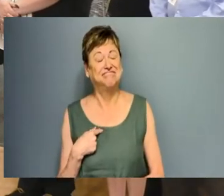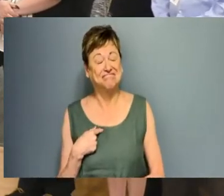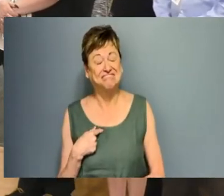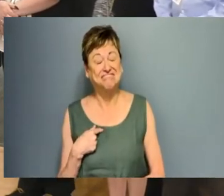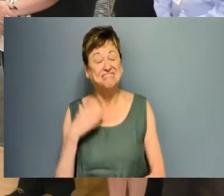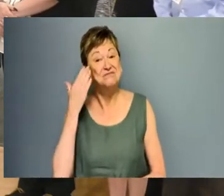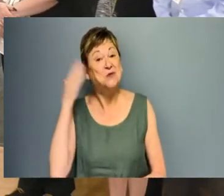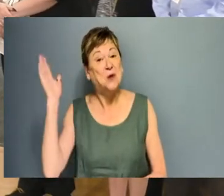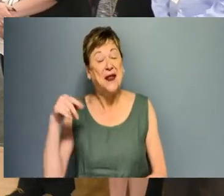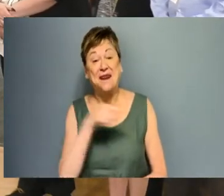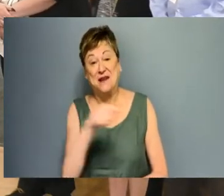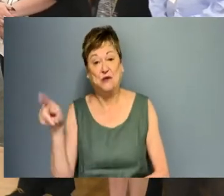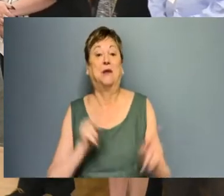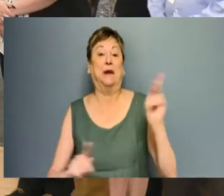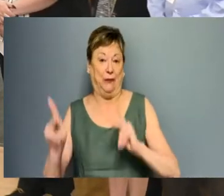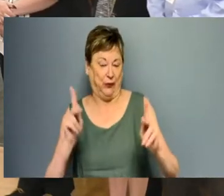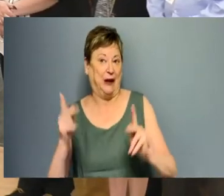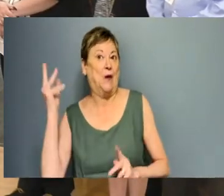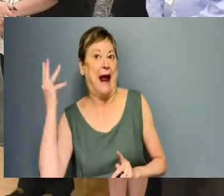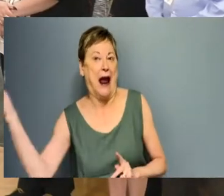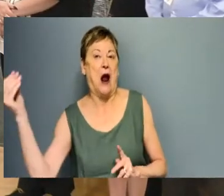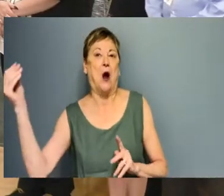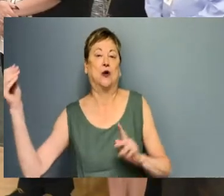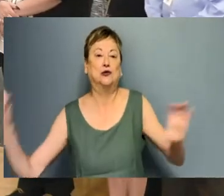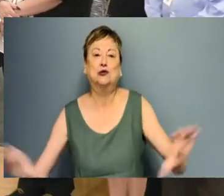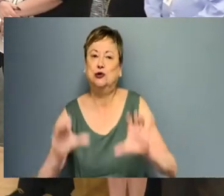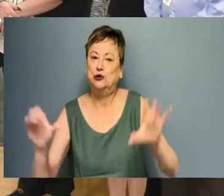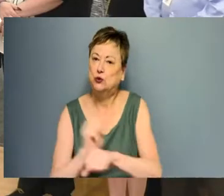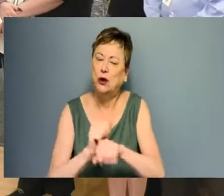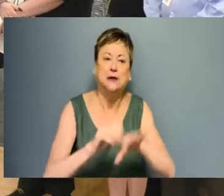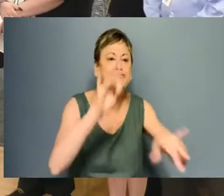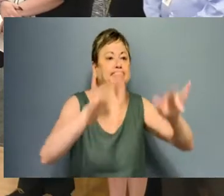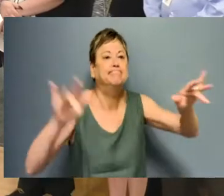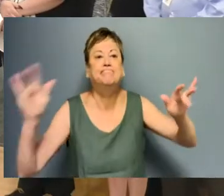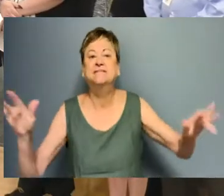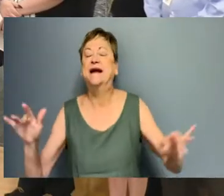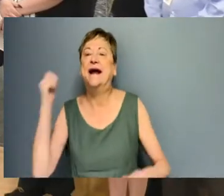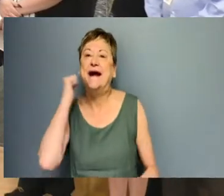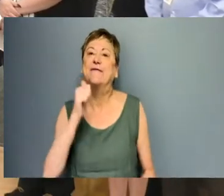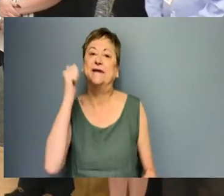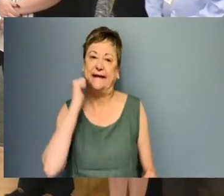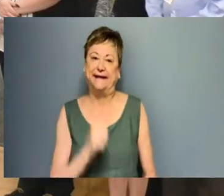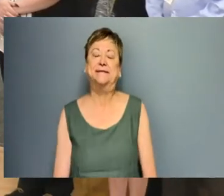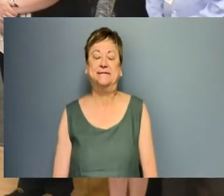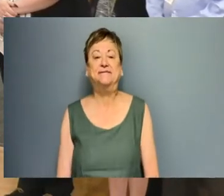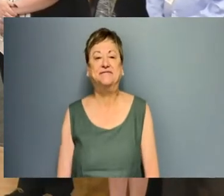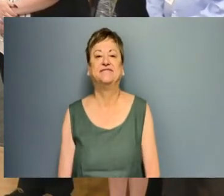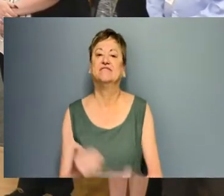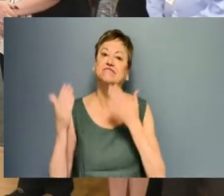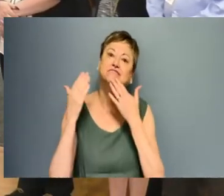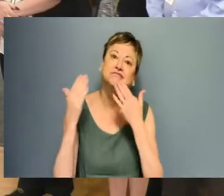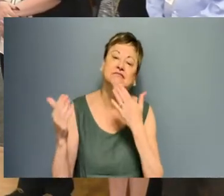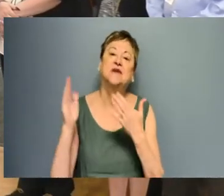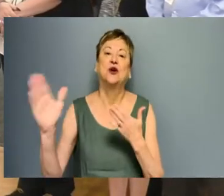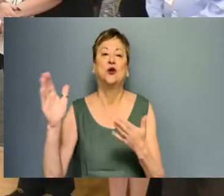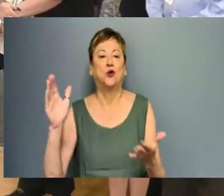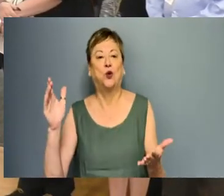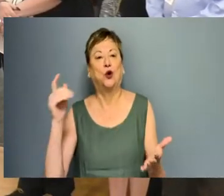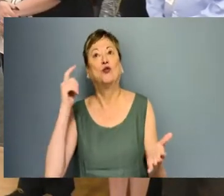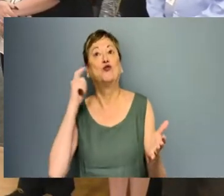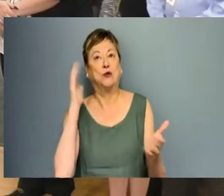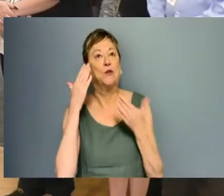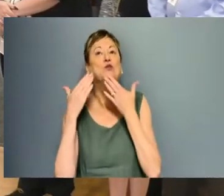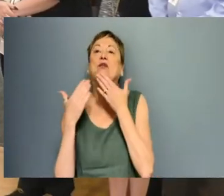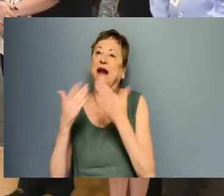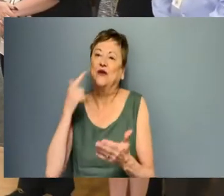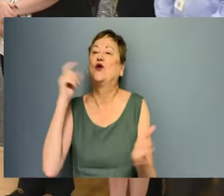These are the guys that go into the field, and they work very hard every day. And we appreciate very much your recognition of them.